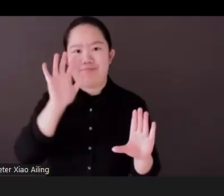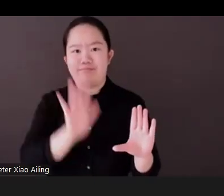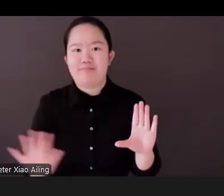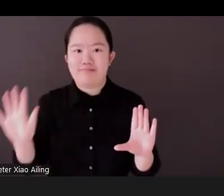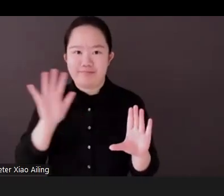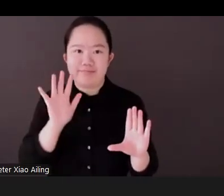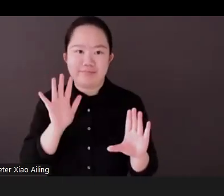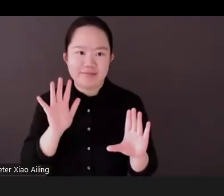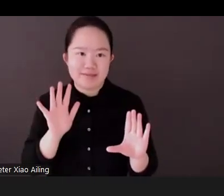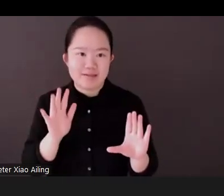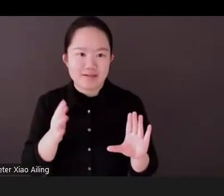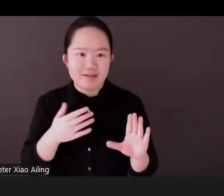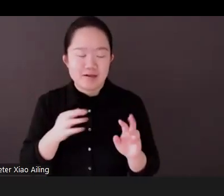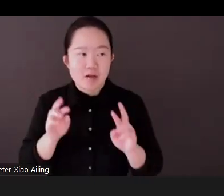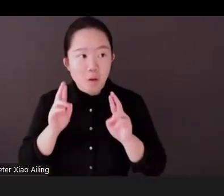we interpret the act.